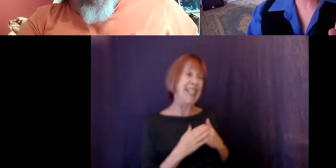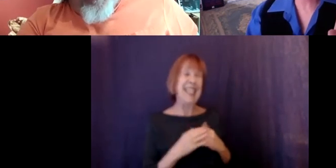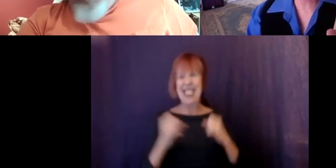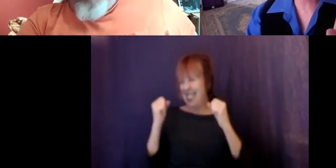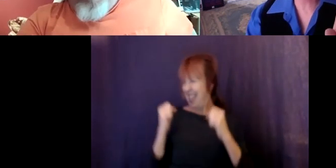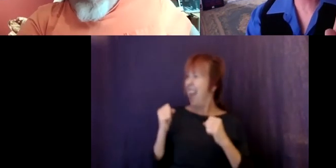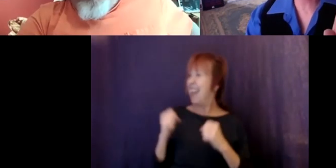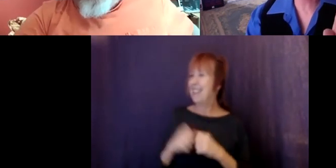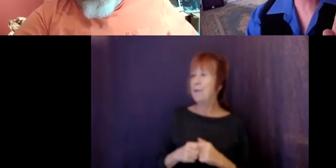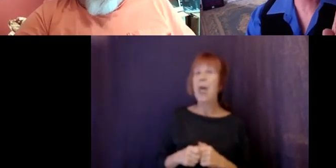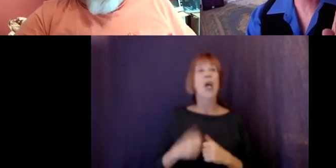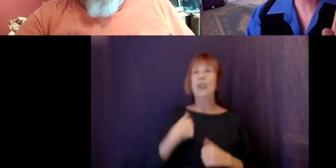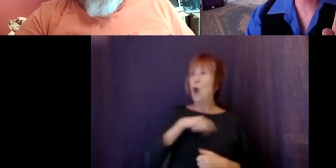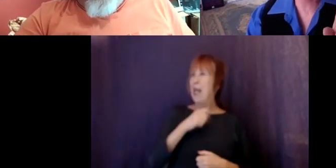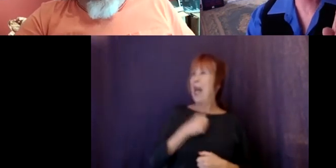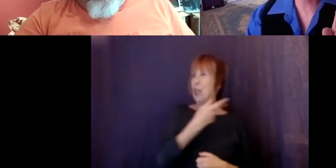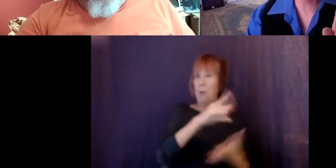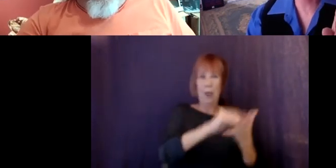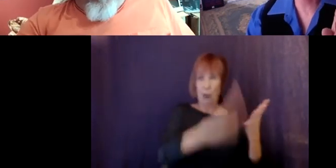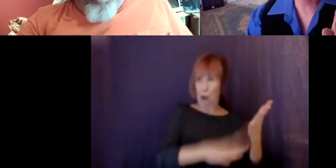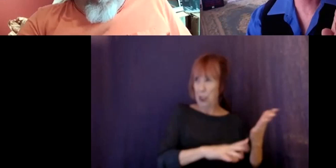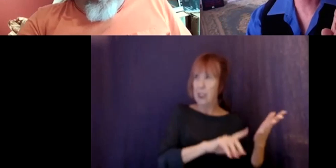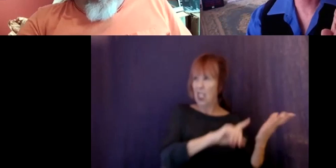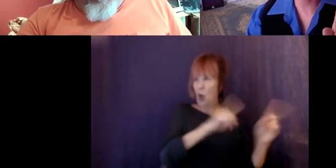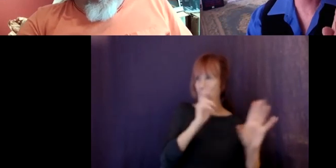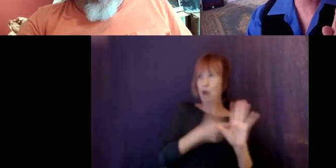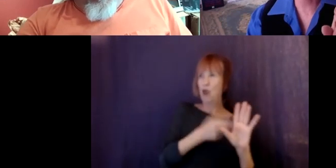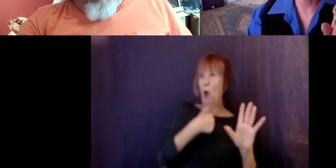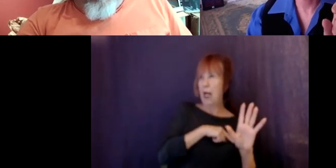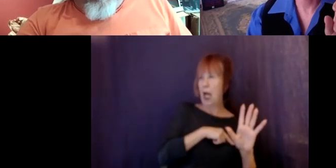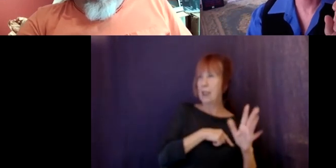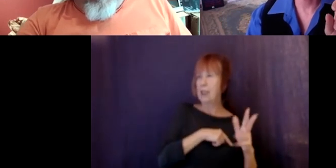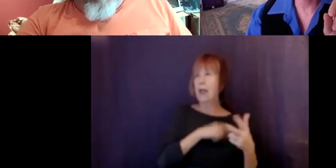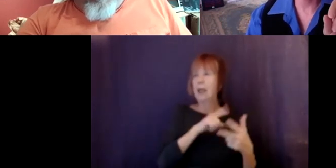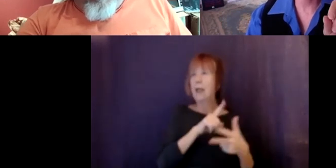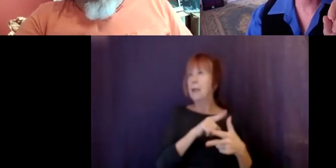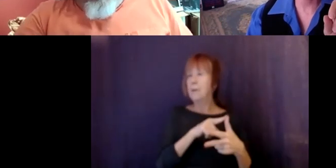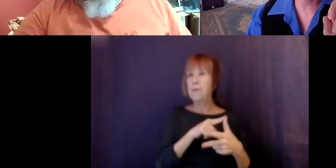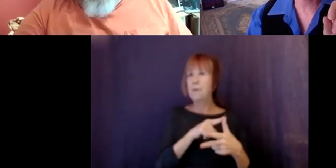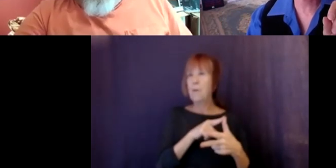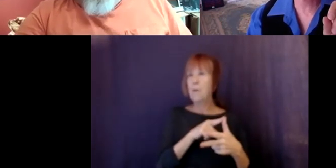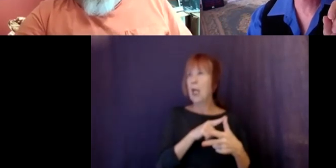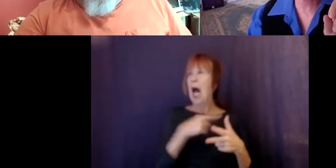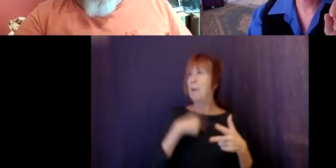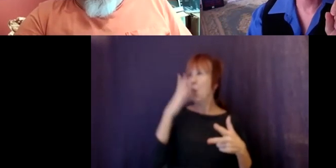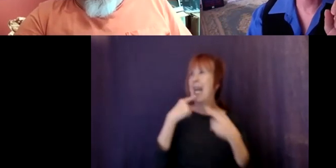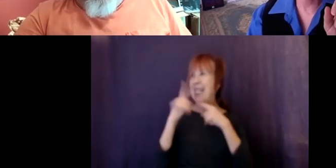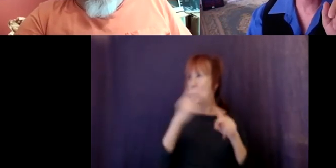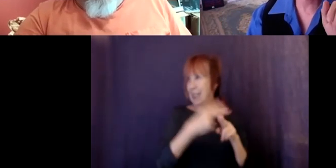We have a couple of our students coming on, which I'm going to see. We have, I'll announce them when